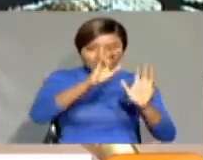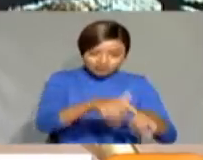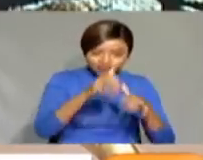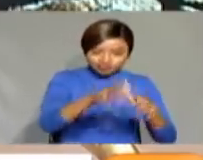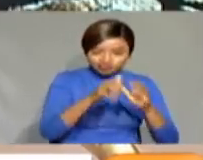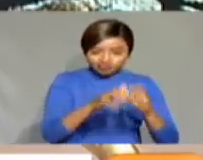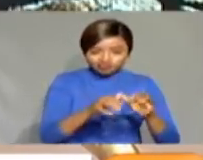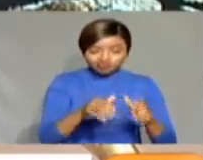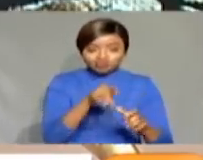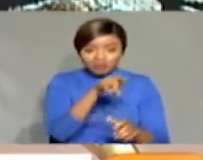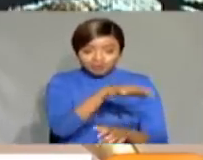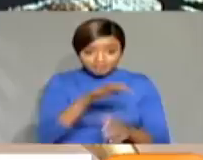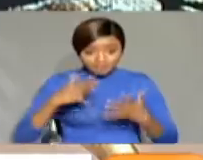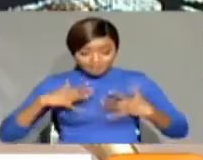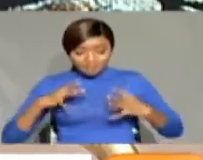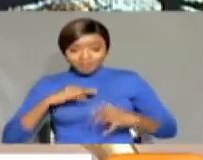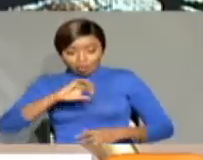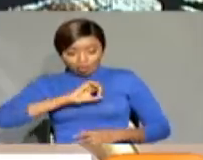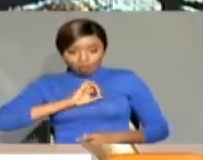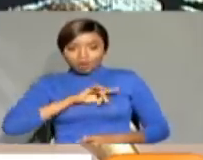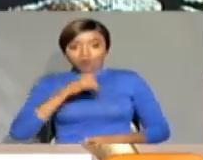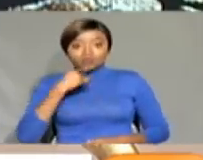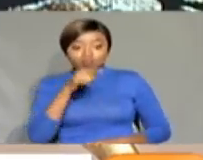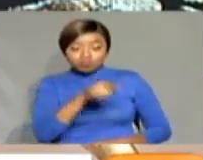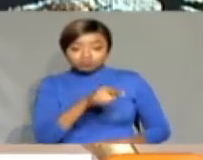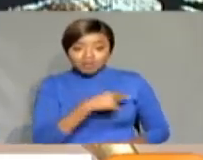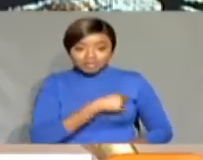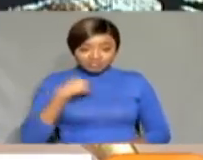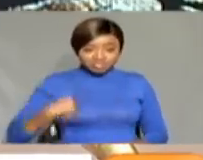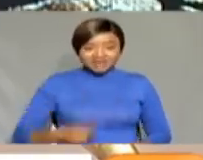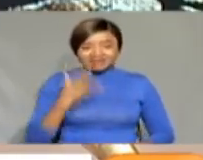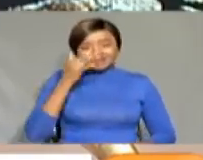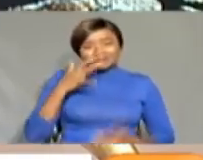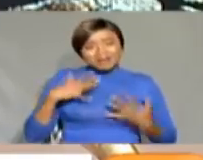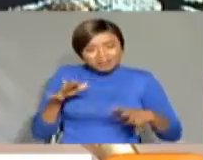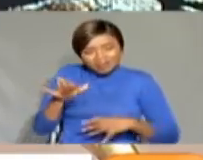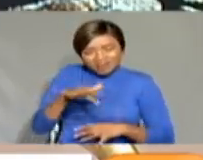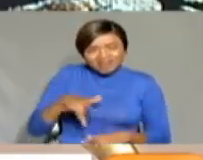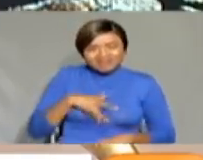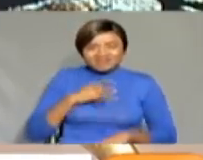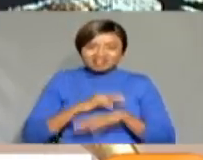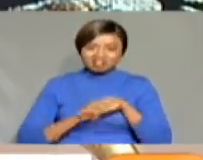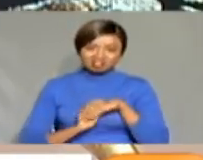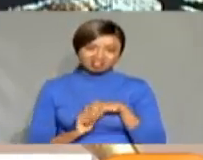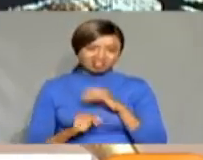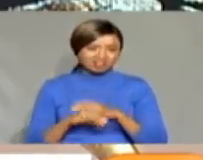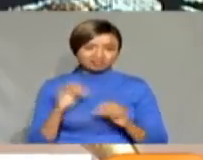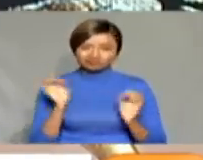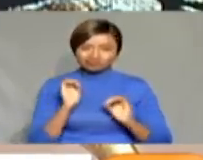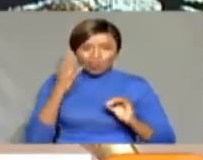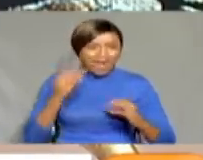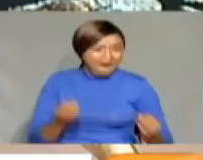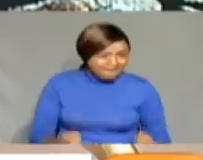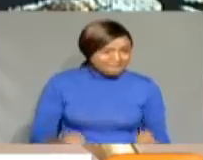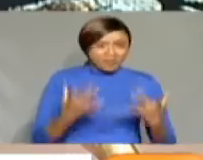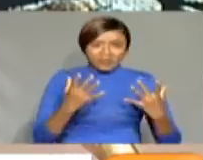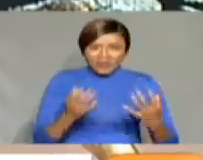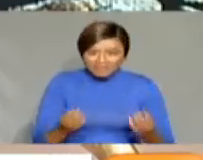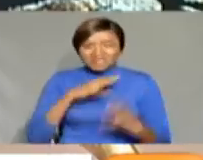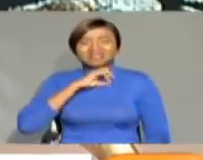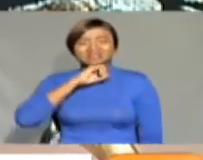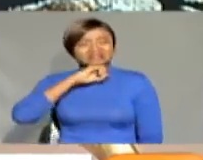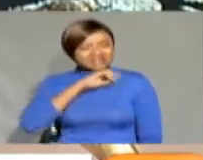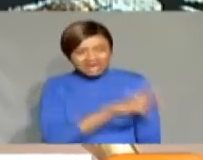Company. The residents have complained of blasts and tremors that have compromised their homes, leading to cracks. They have